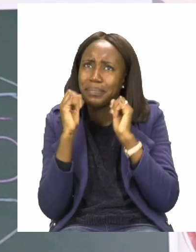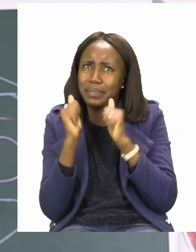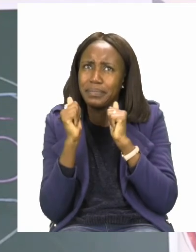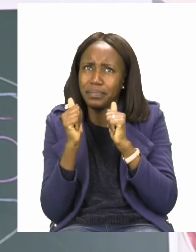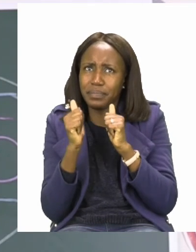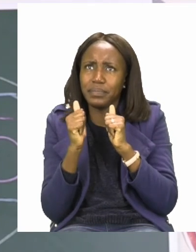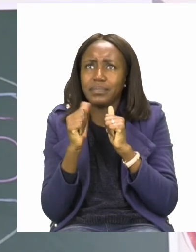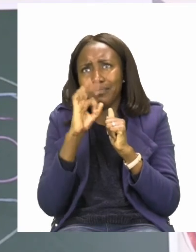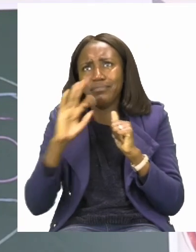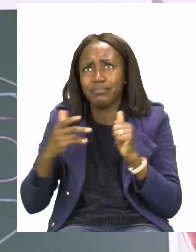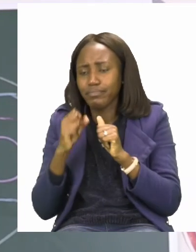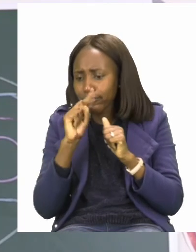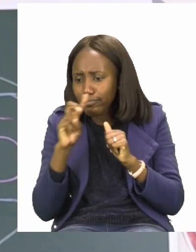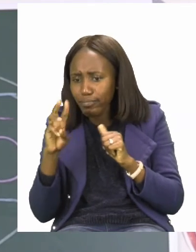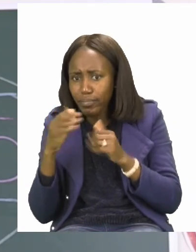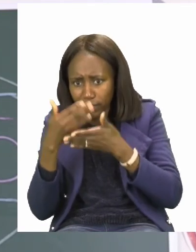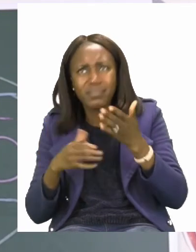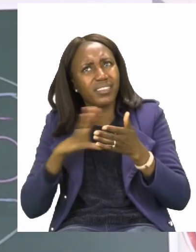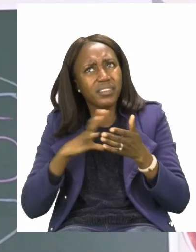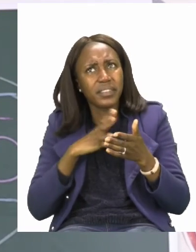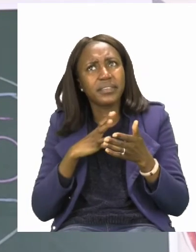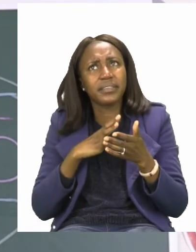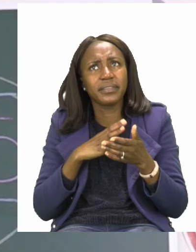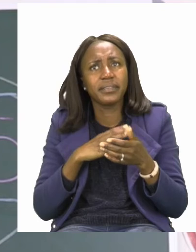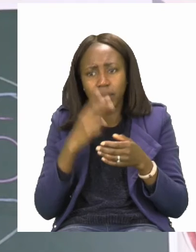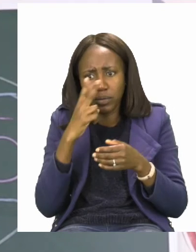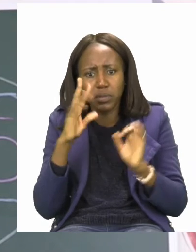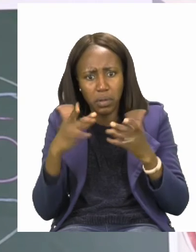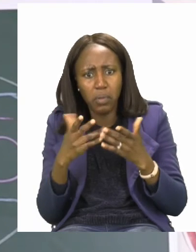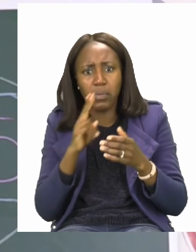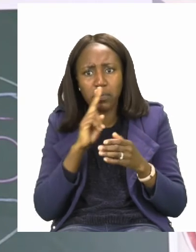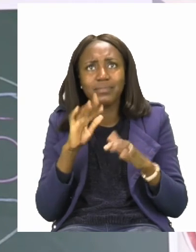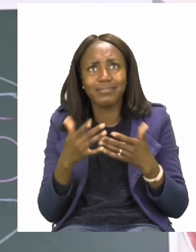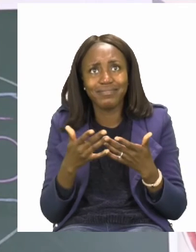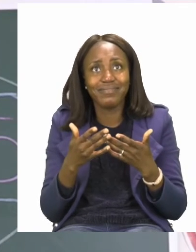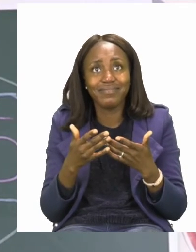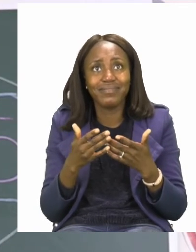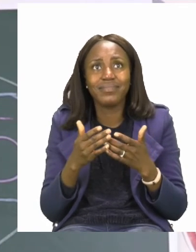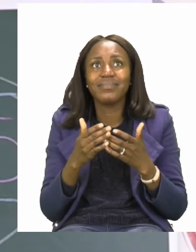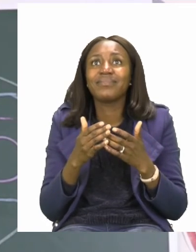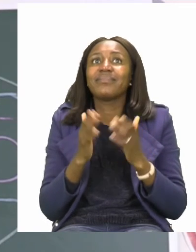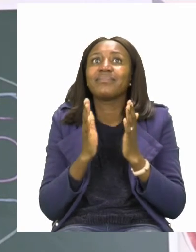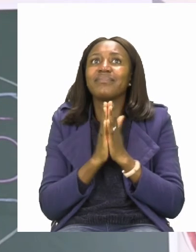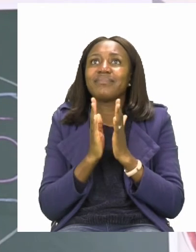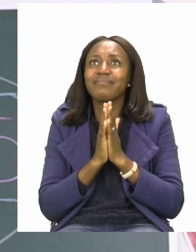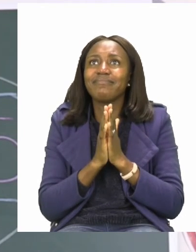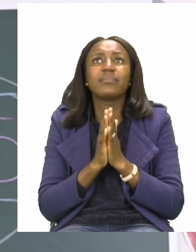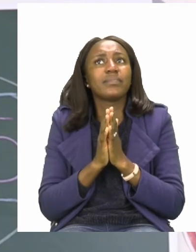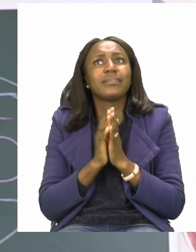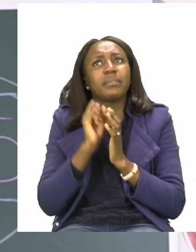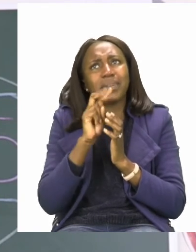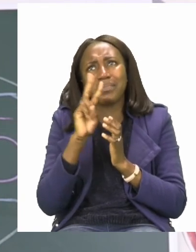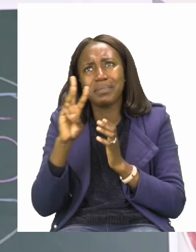it on the paper, that's fine as well, so that you can see what you're doing. Don't be afraid to count out loud as well.